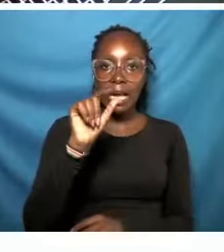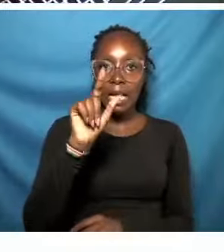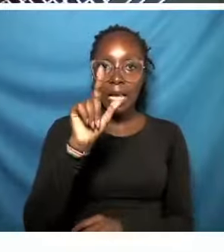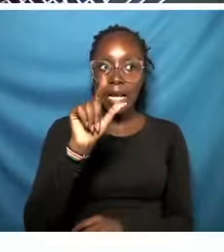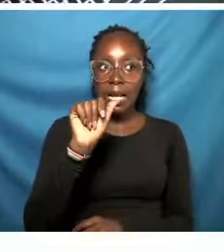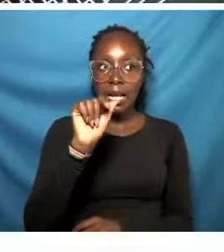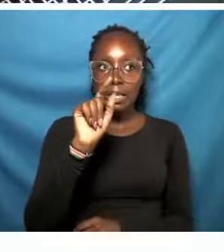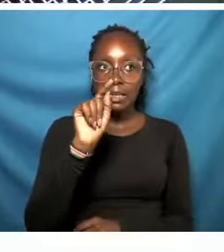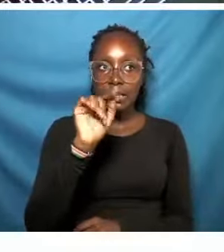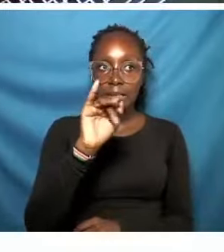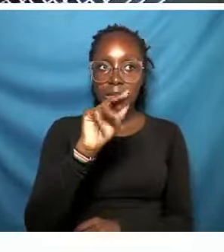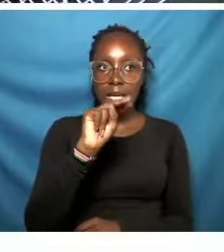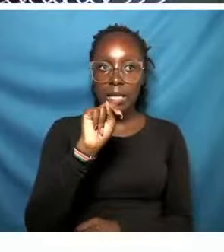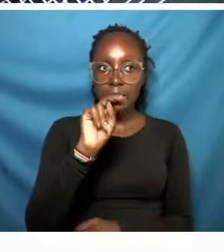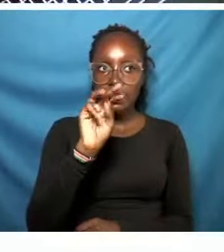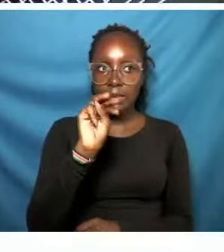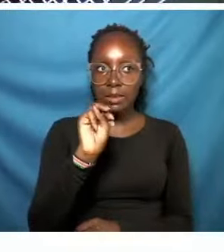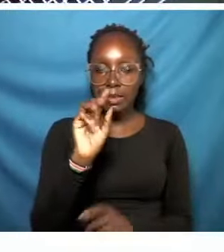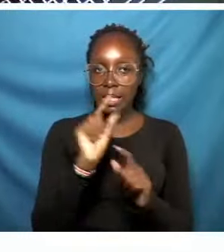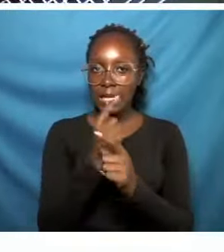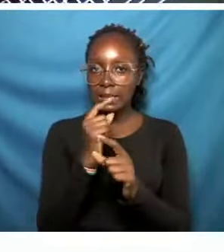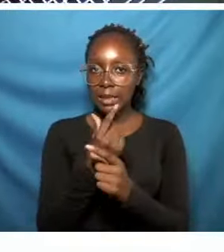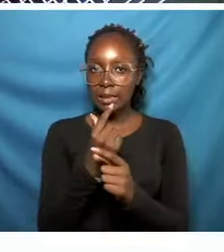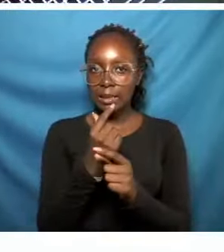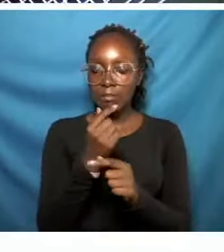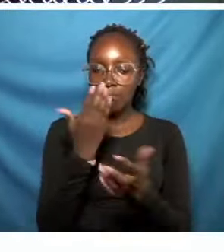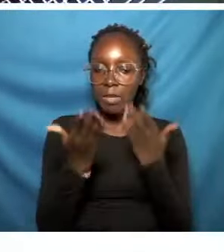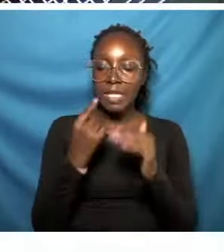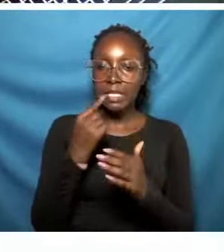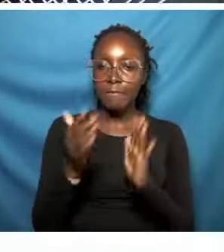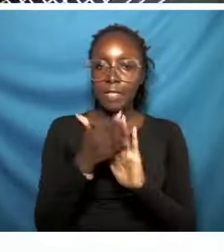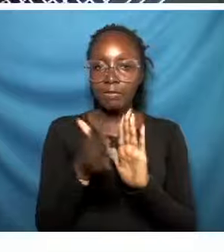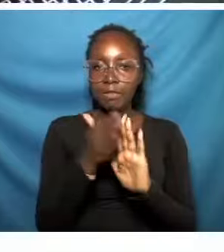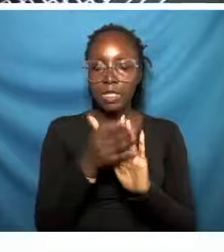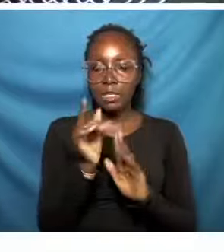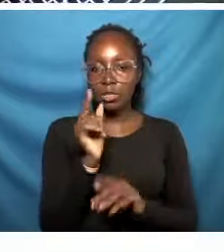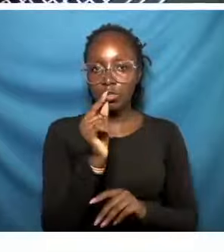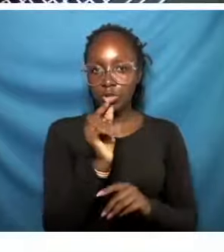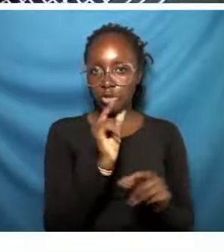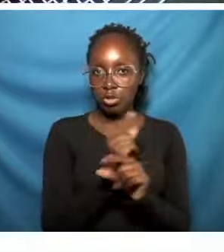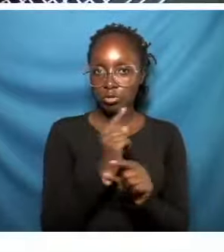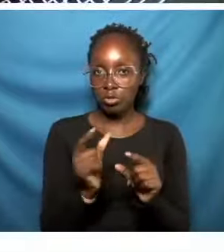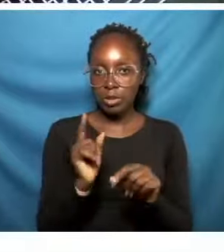outlined that a lot more. Maybe I'll mention quick in a short while. But then there was also